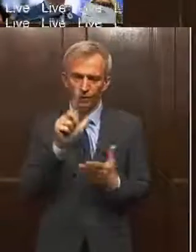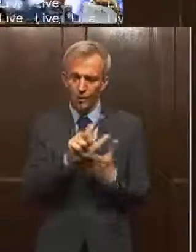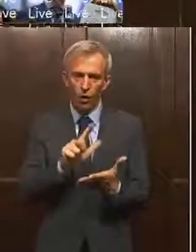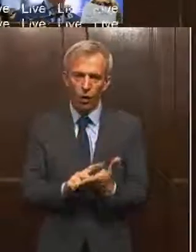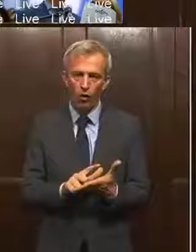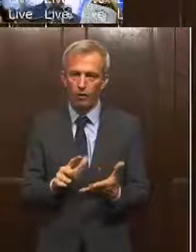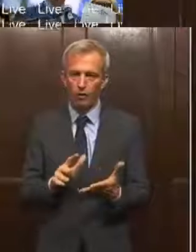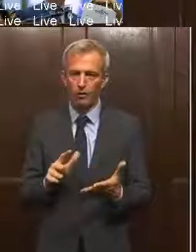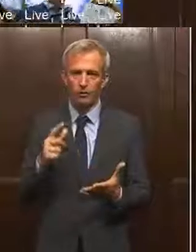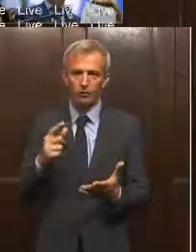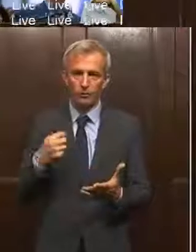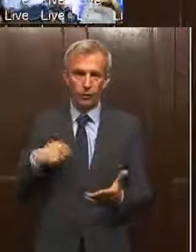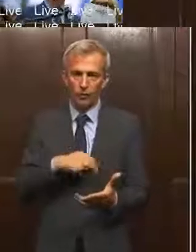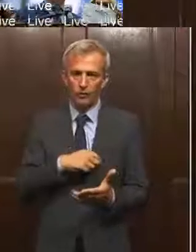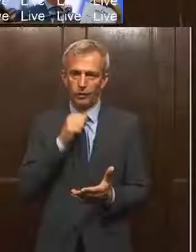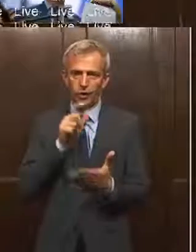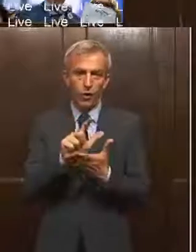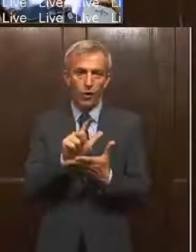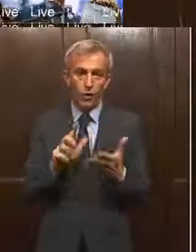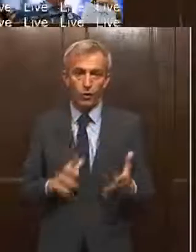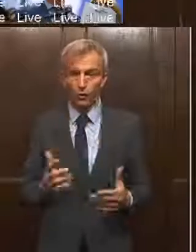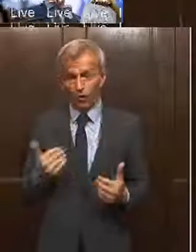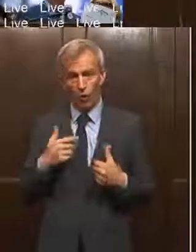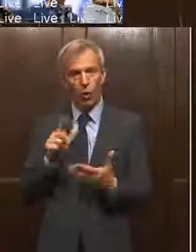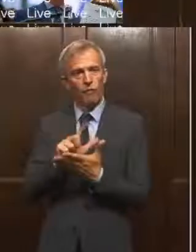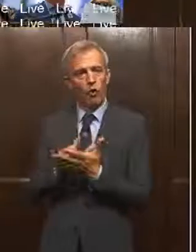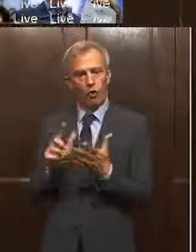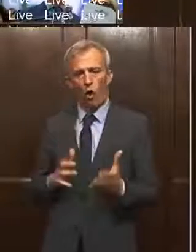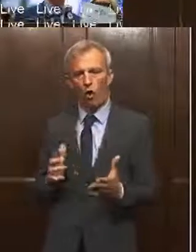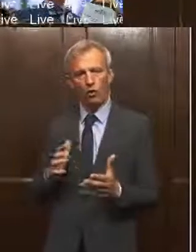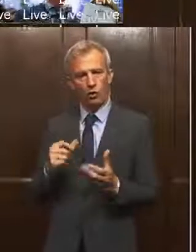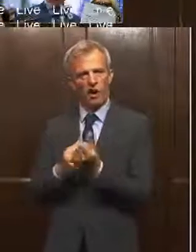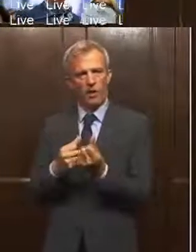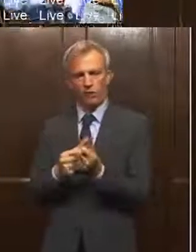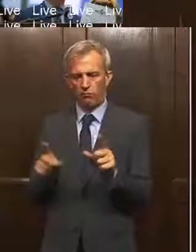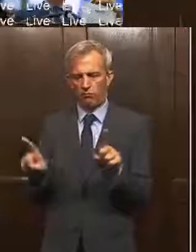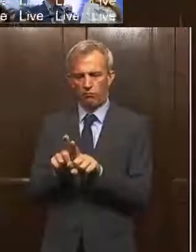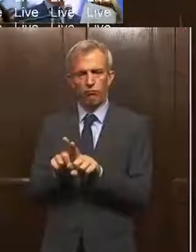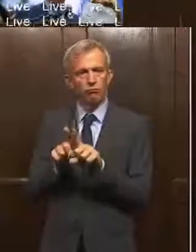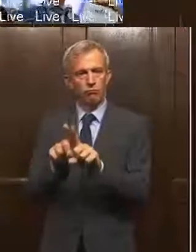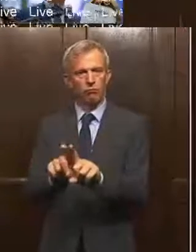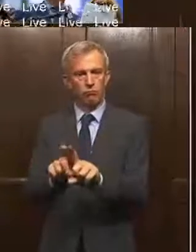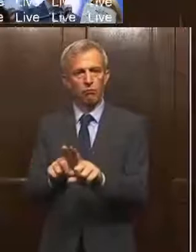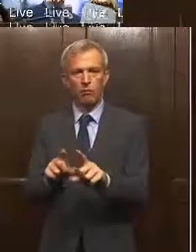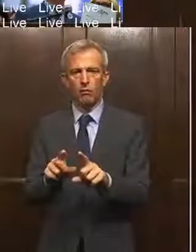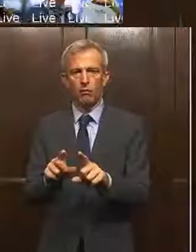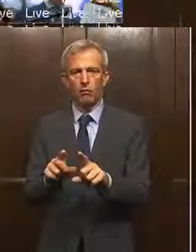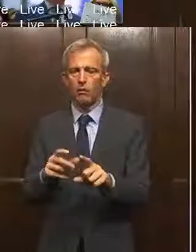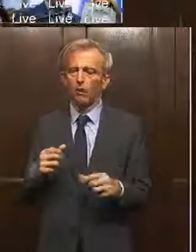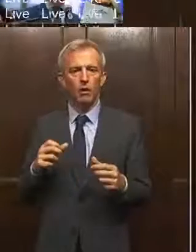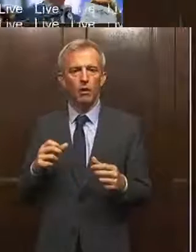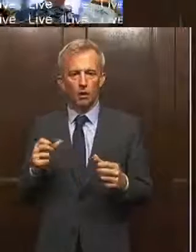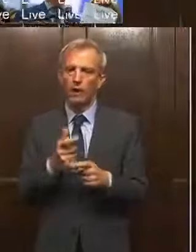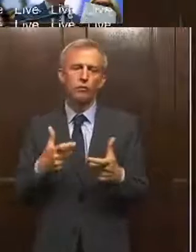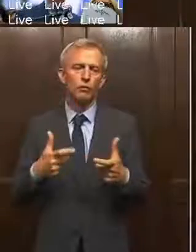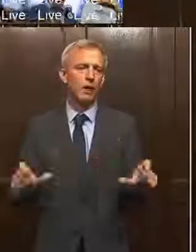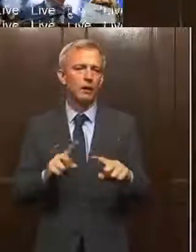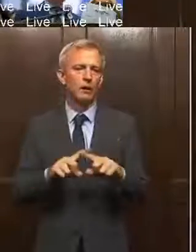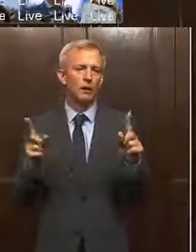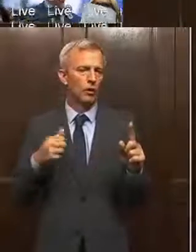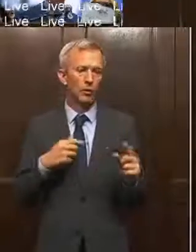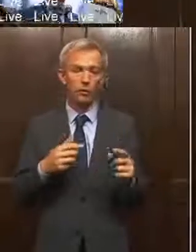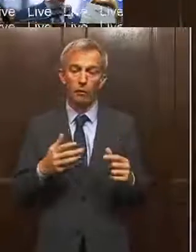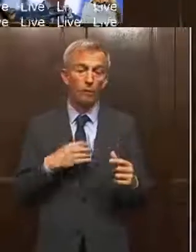not lawyers. Having a lawyer and an advocate by your side can make all the difference between a positive outcome or a negative